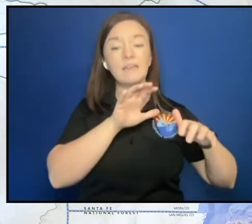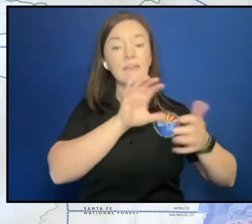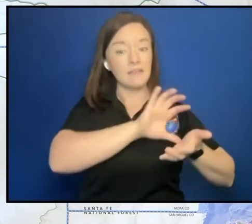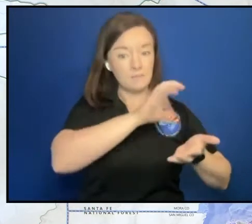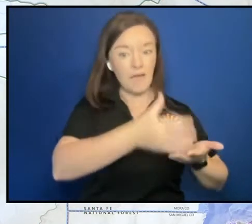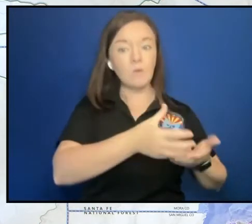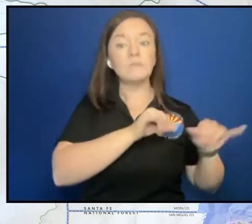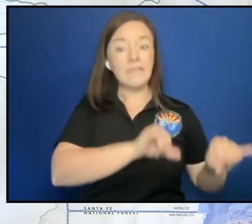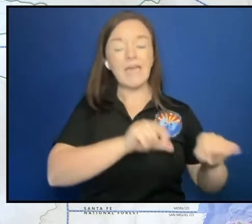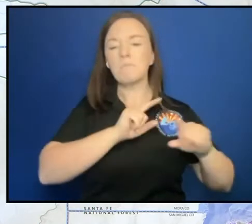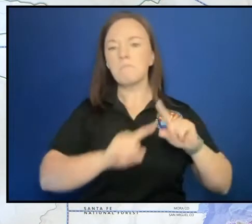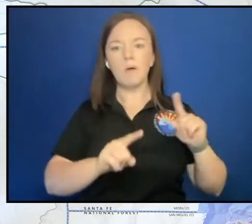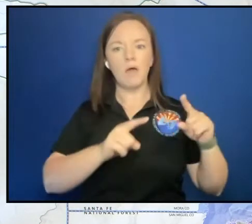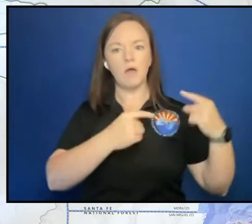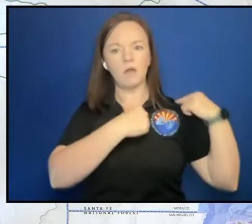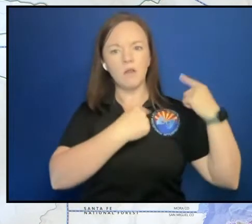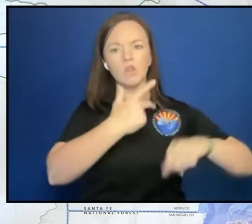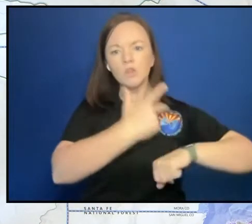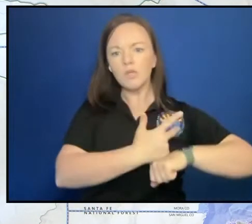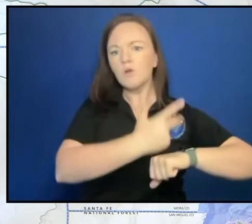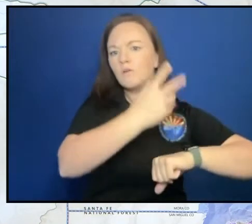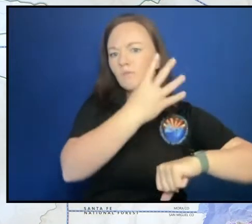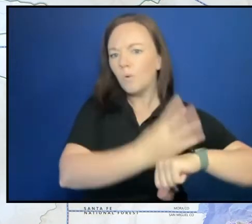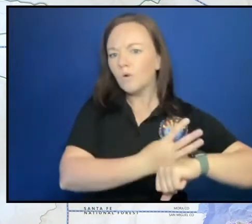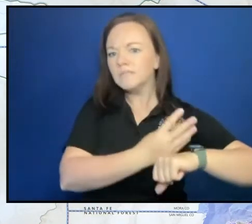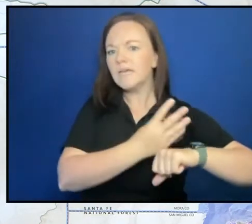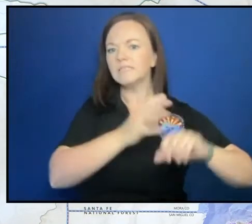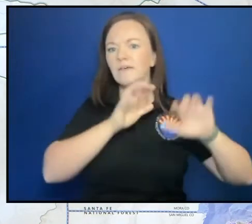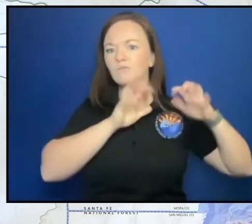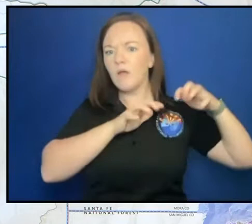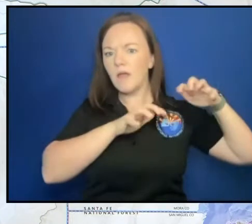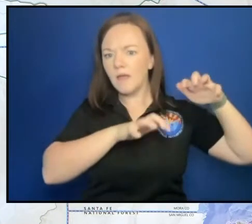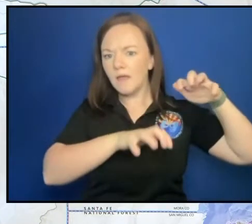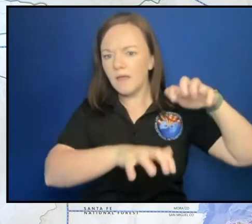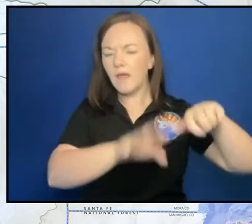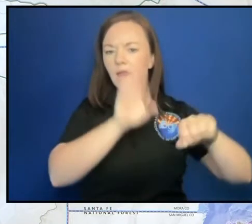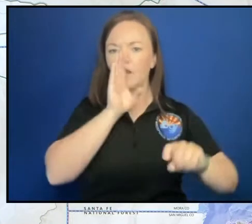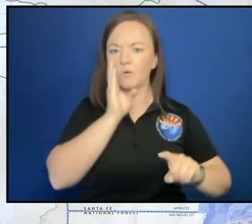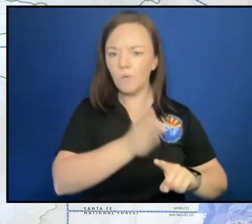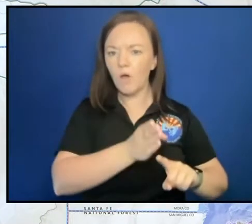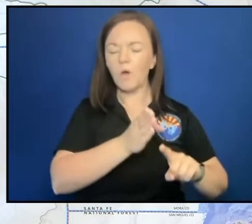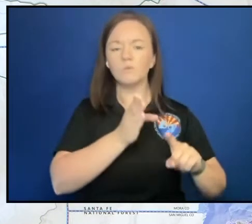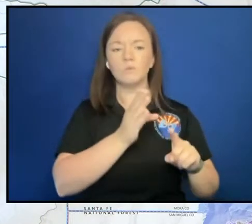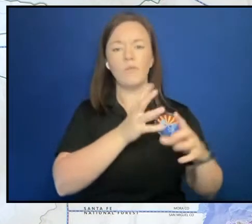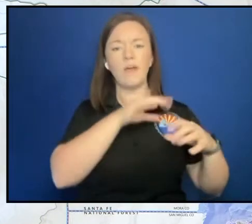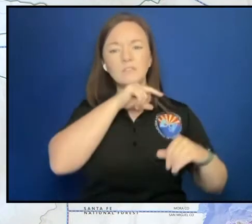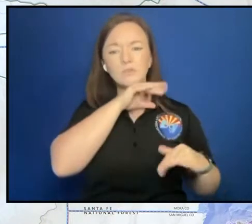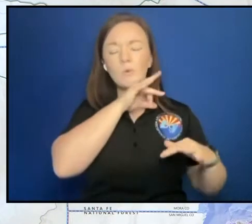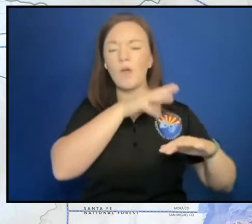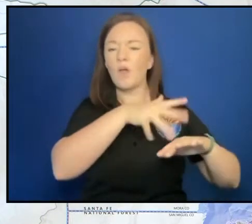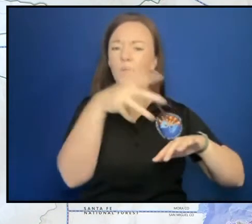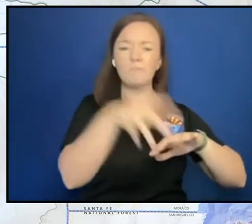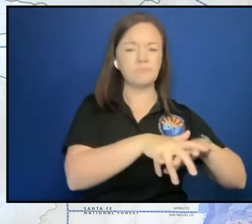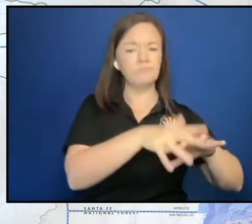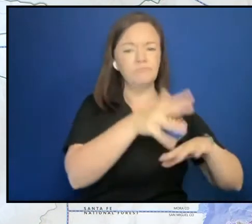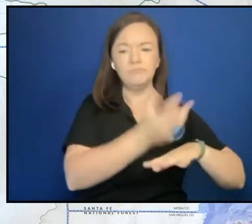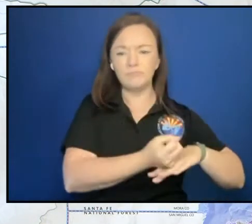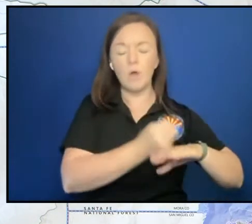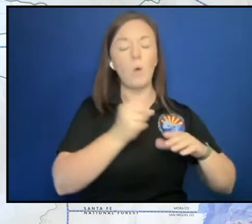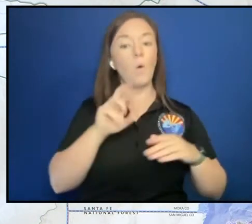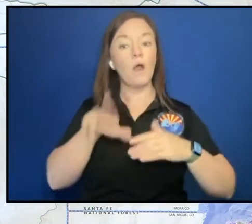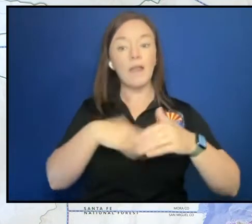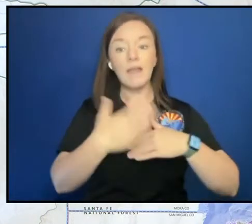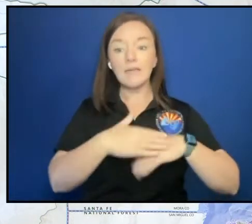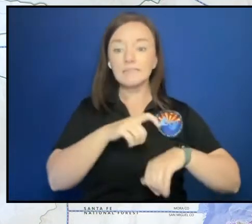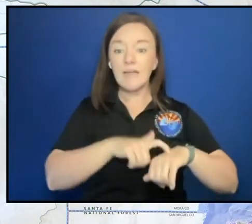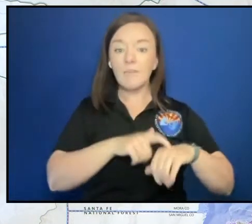rainfall that saturated the soil. Or maybe next time it says it rains that much at whatever gauge measured it, it actually